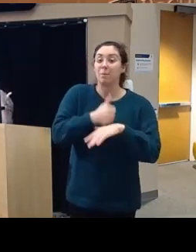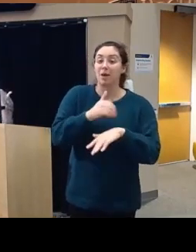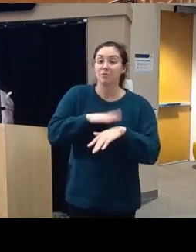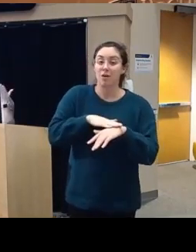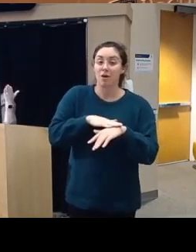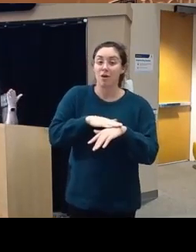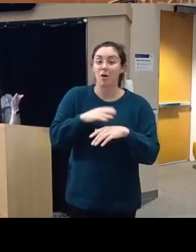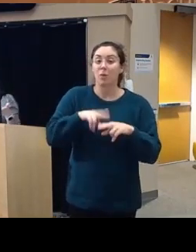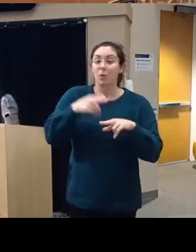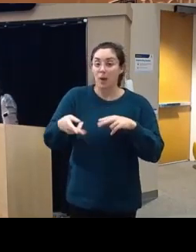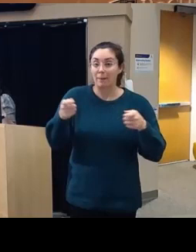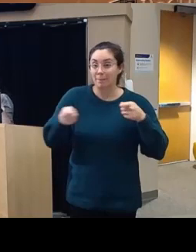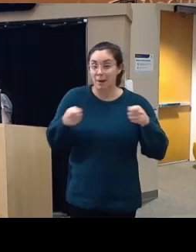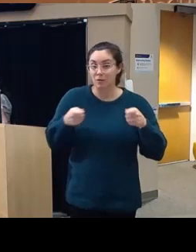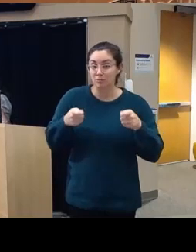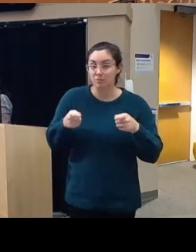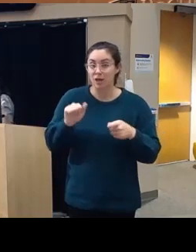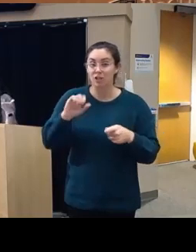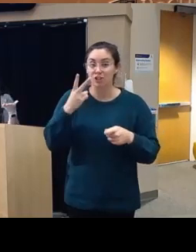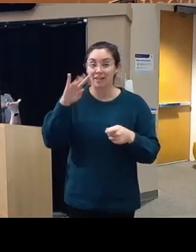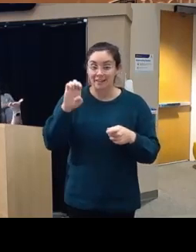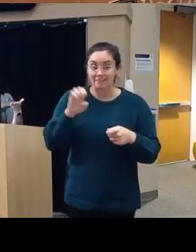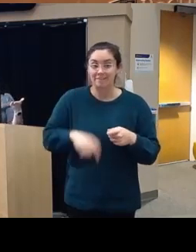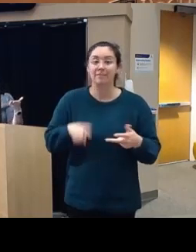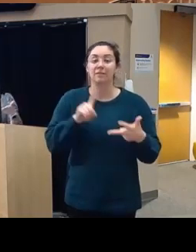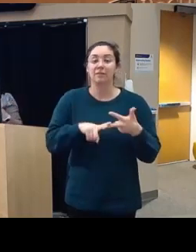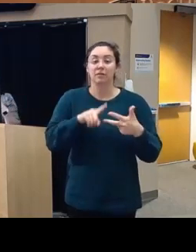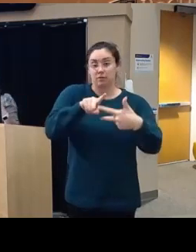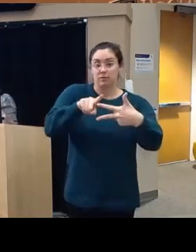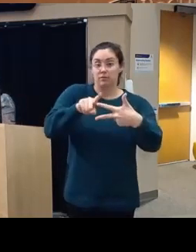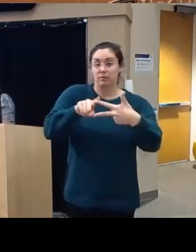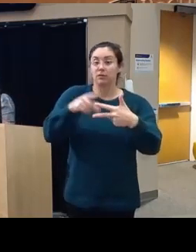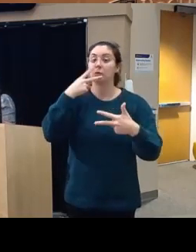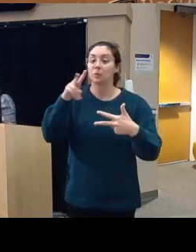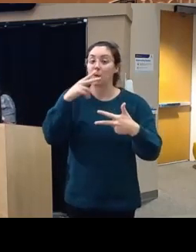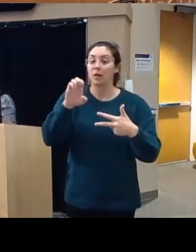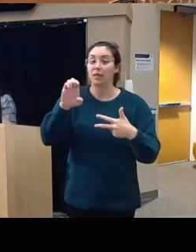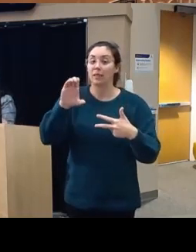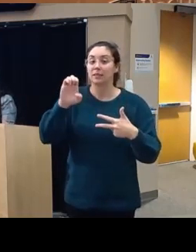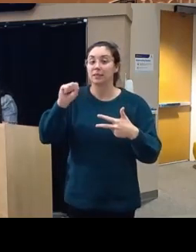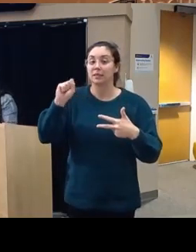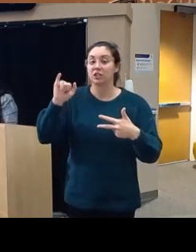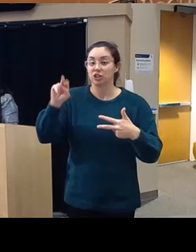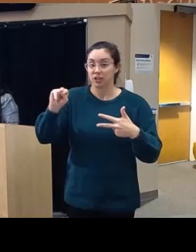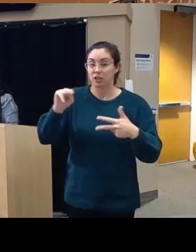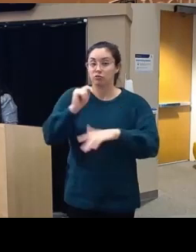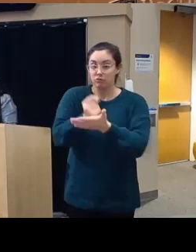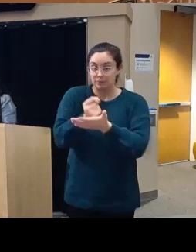weight management program Achieve, one was based on smoking cessation, and one was based on kind of this